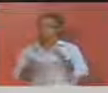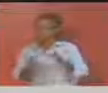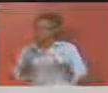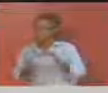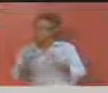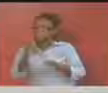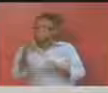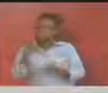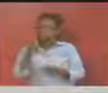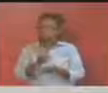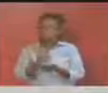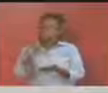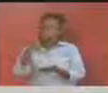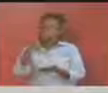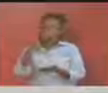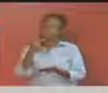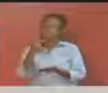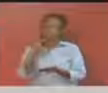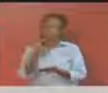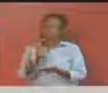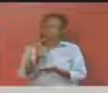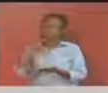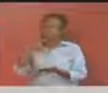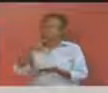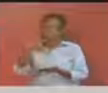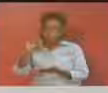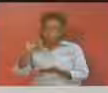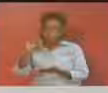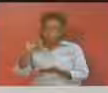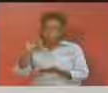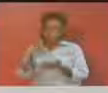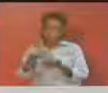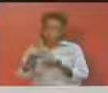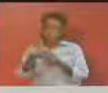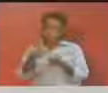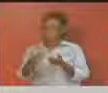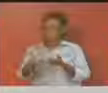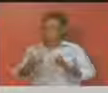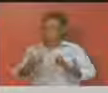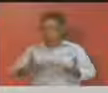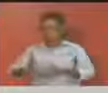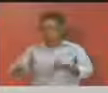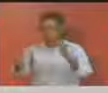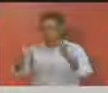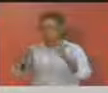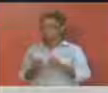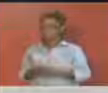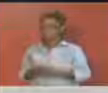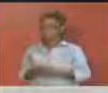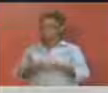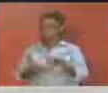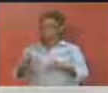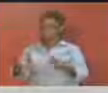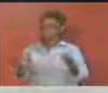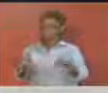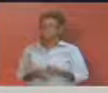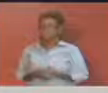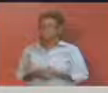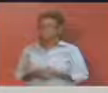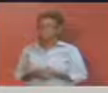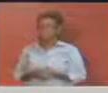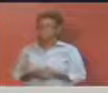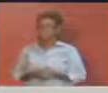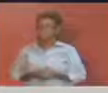a vaccine that the population could have confidence in. Right? So I hope that answers your question, Mr.